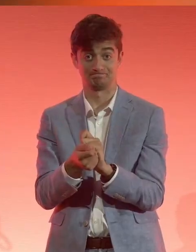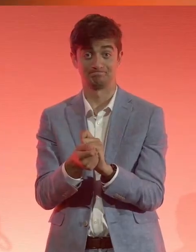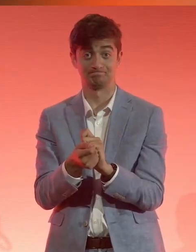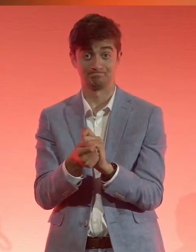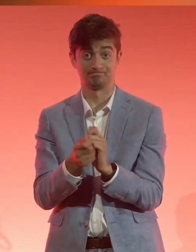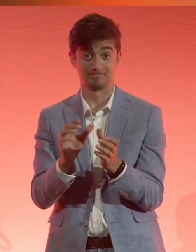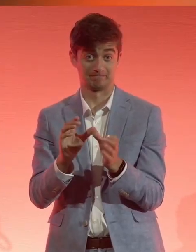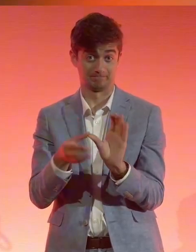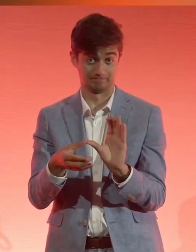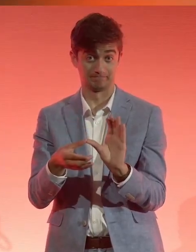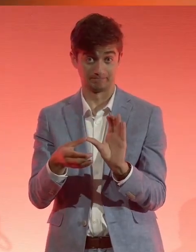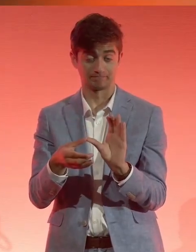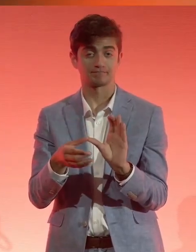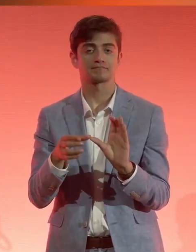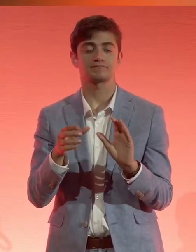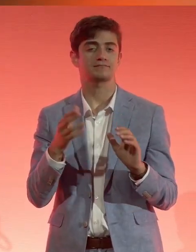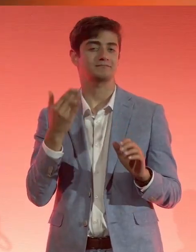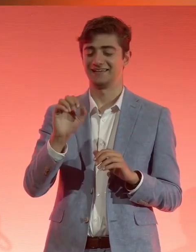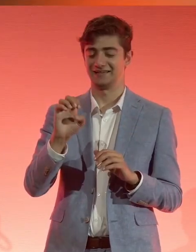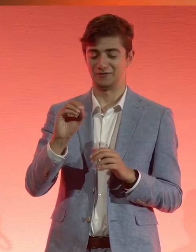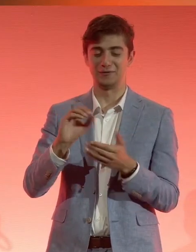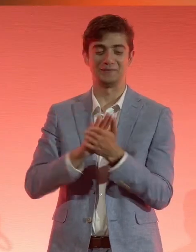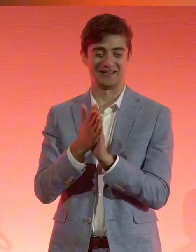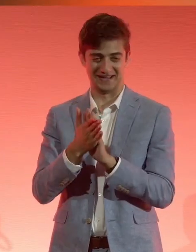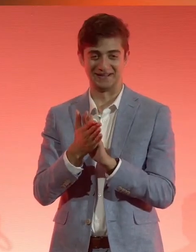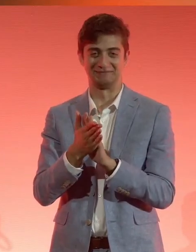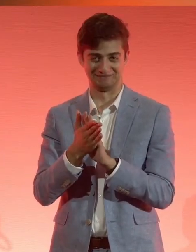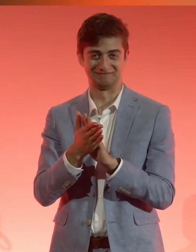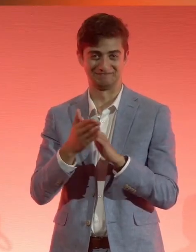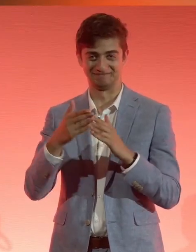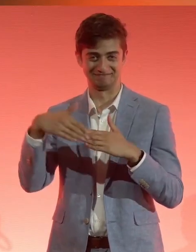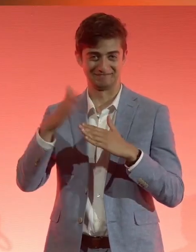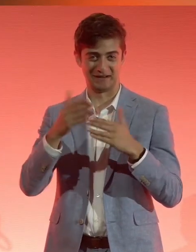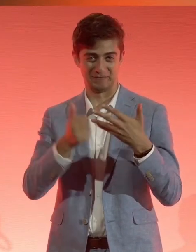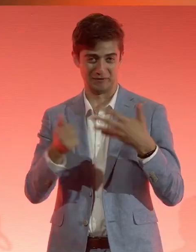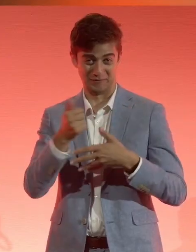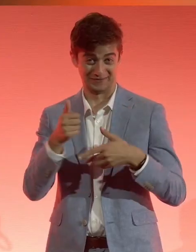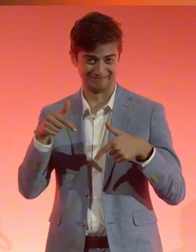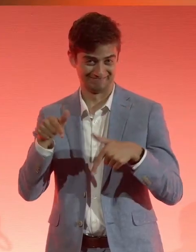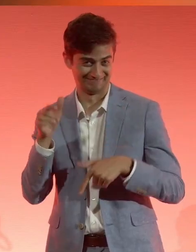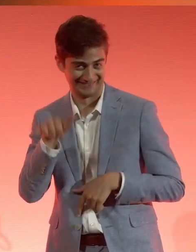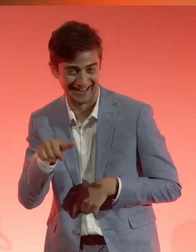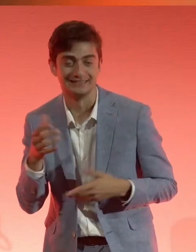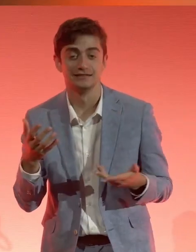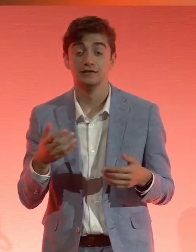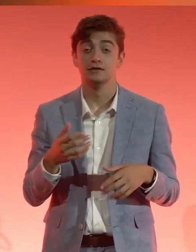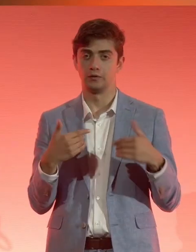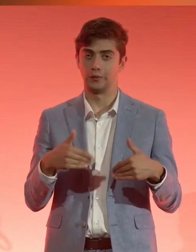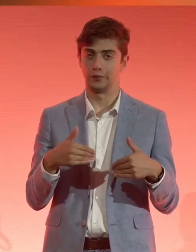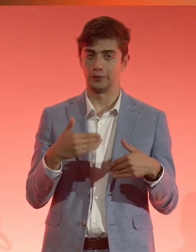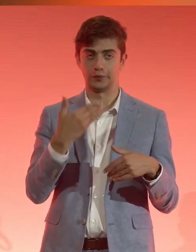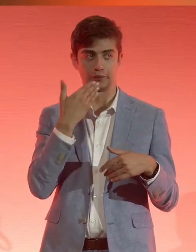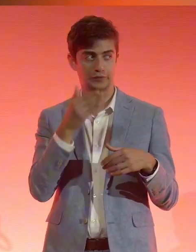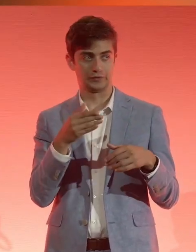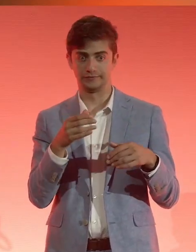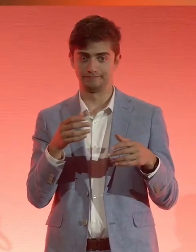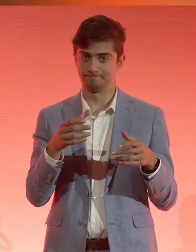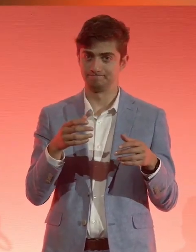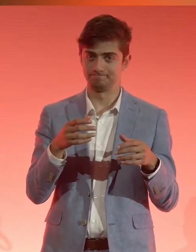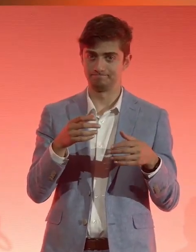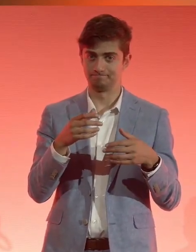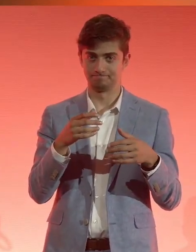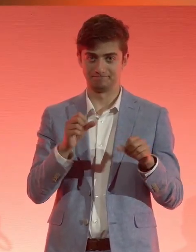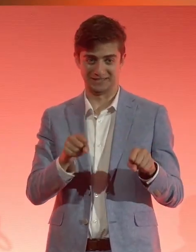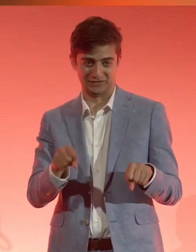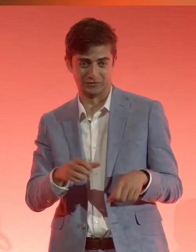made AEO a top priority within HubSpot. And even though it's really early days, the results are really promising. We are number 1